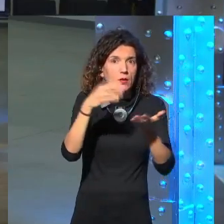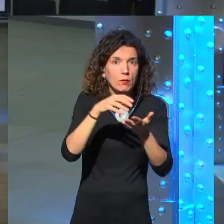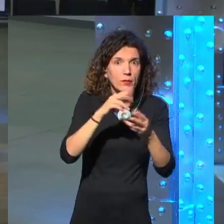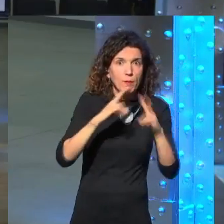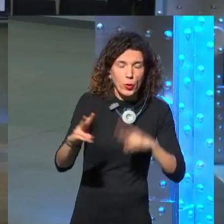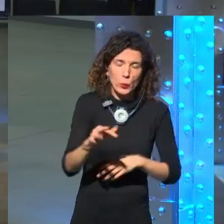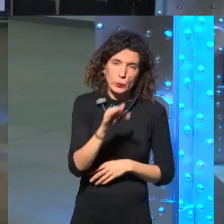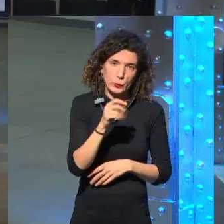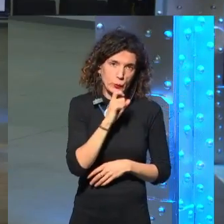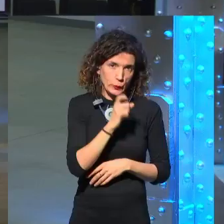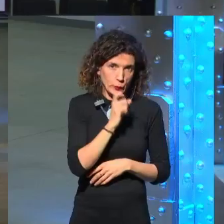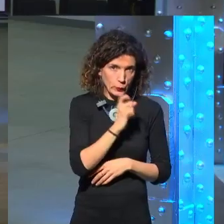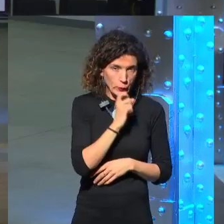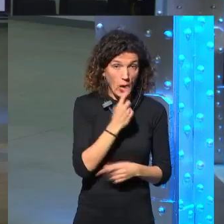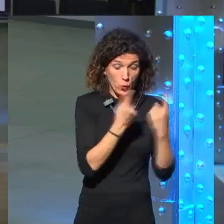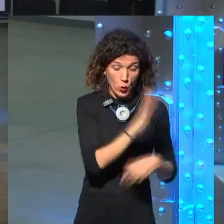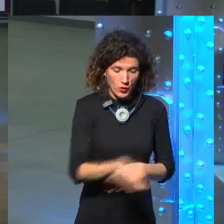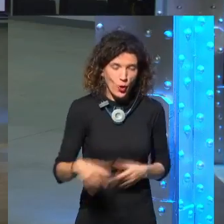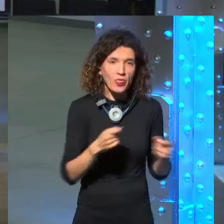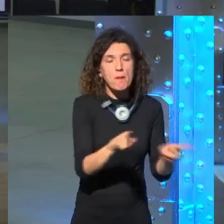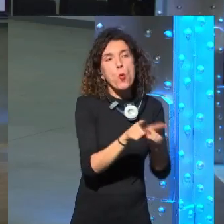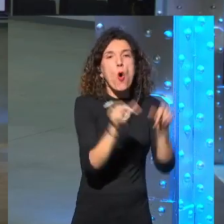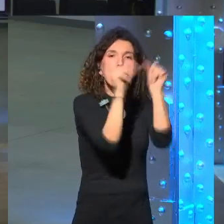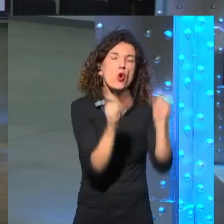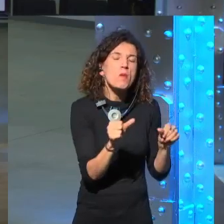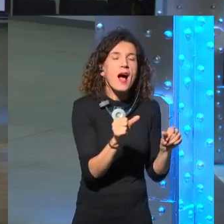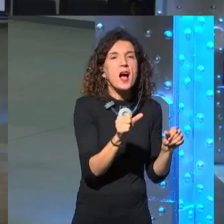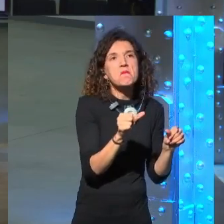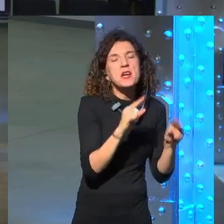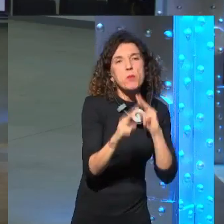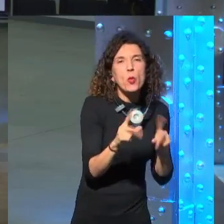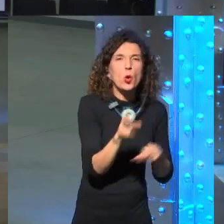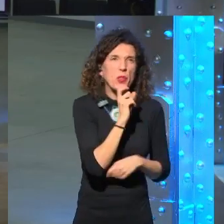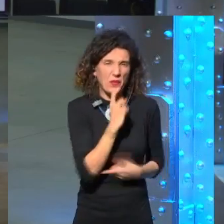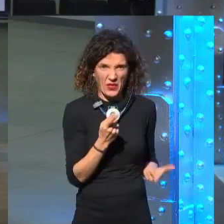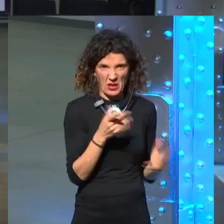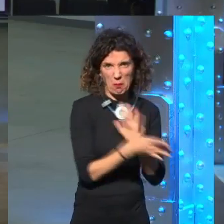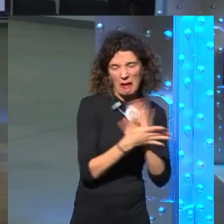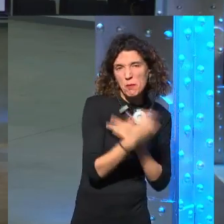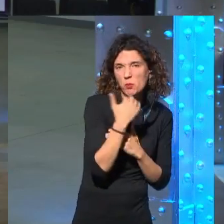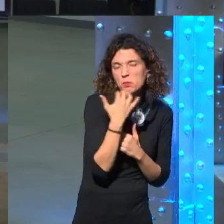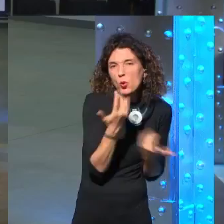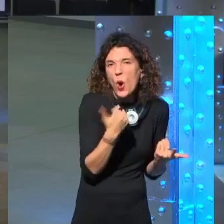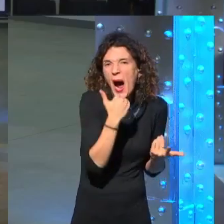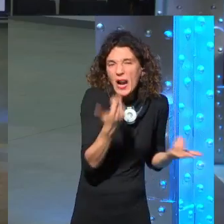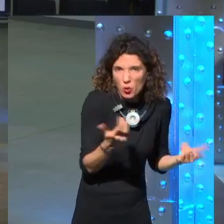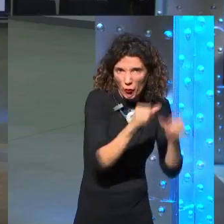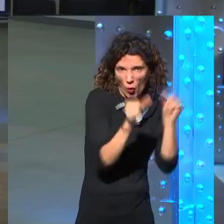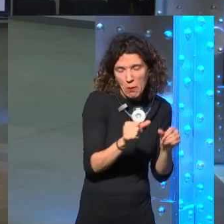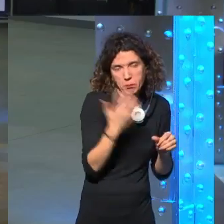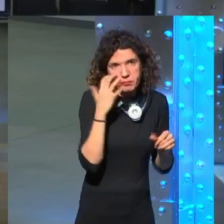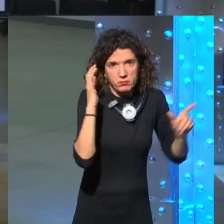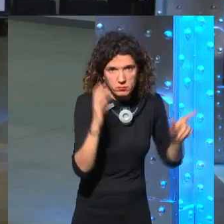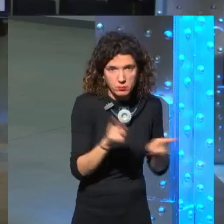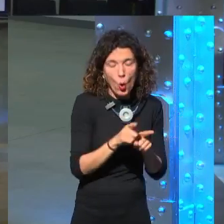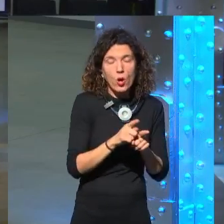of strange version of this. So I thought, let's take this as a definition on my journey into the unknown and